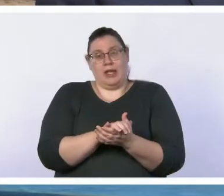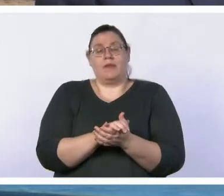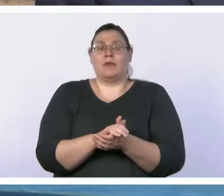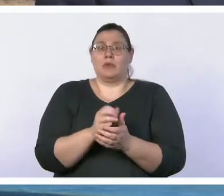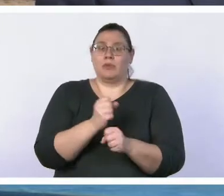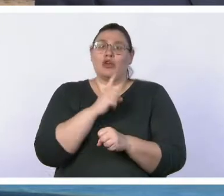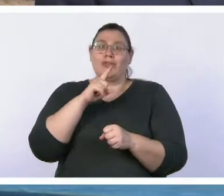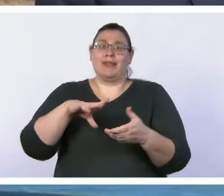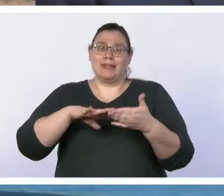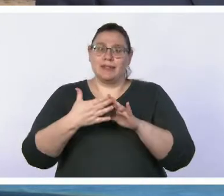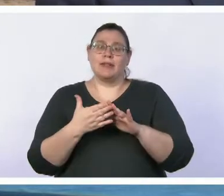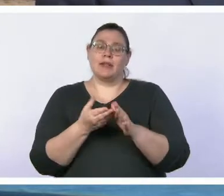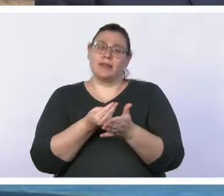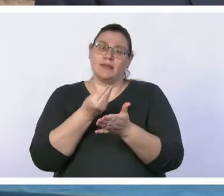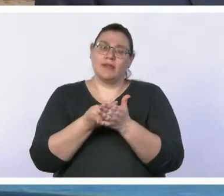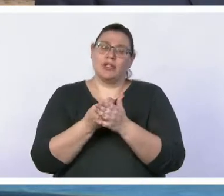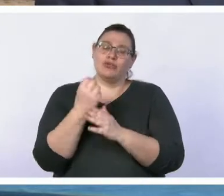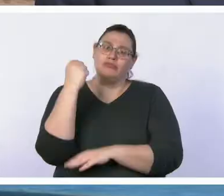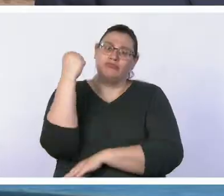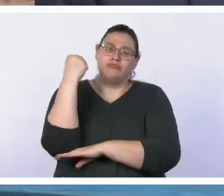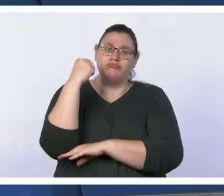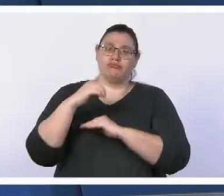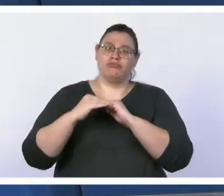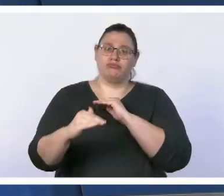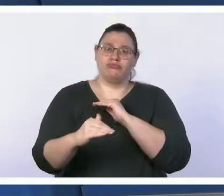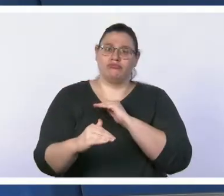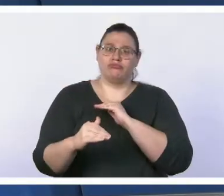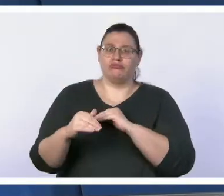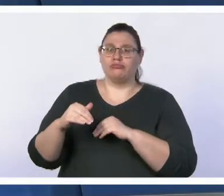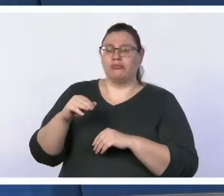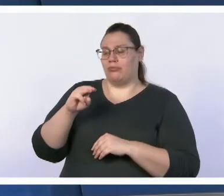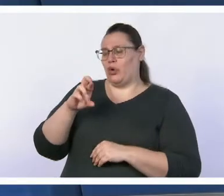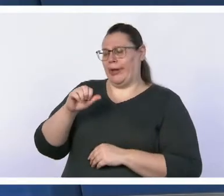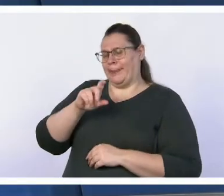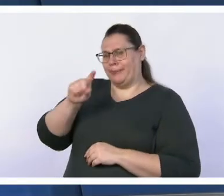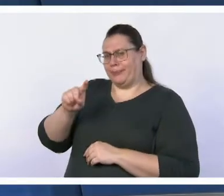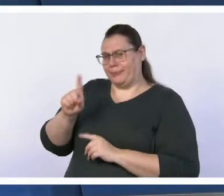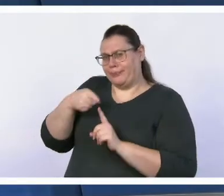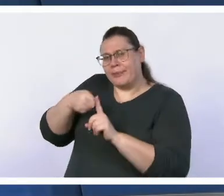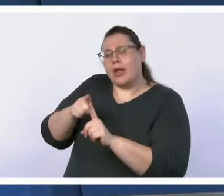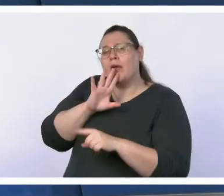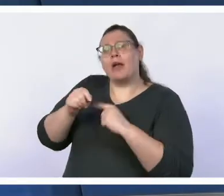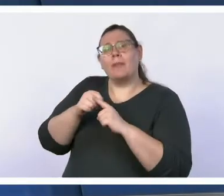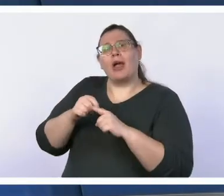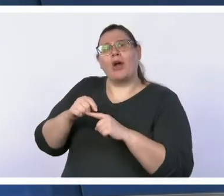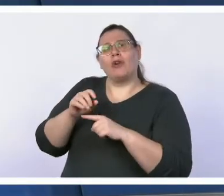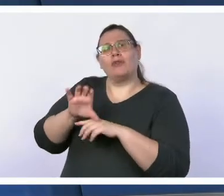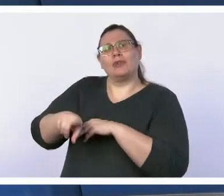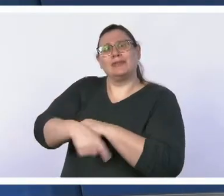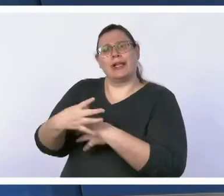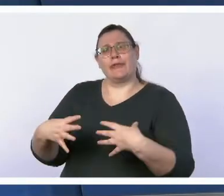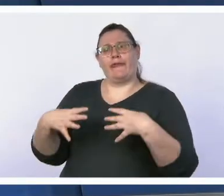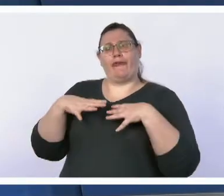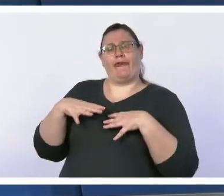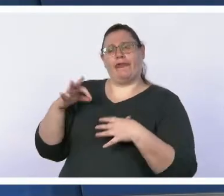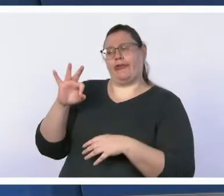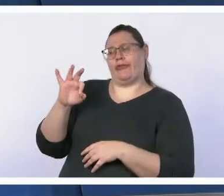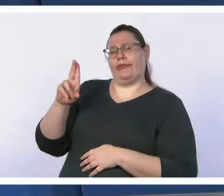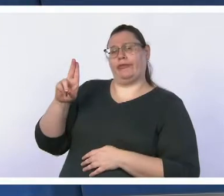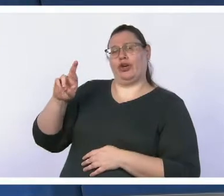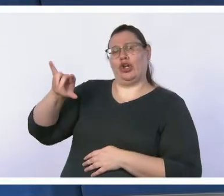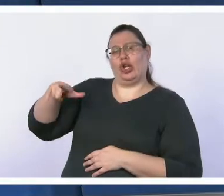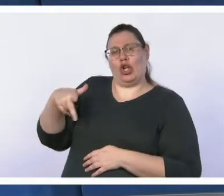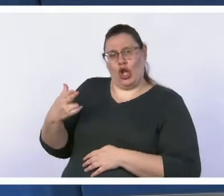city financially solvent. Specifically to the furloughs, what exactly, I mean, as it stands right now, he's